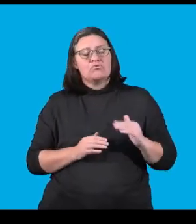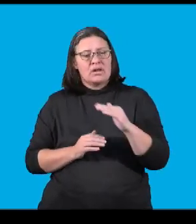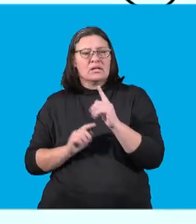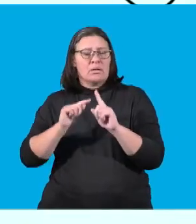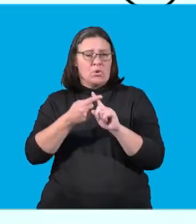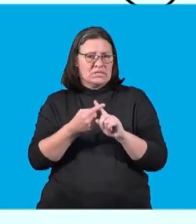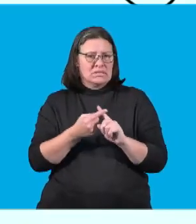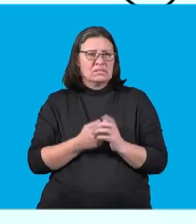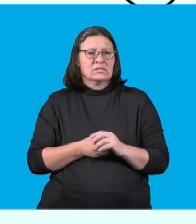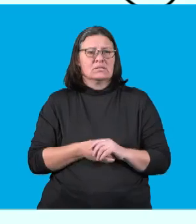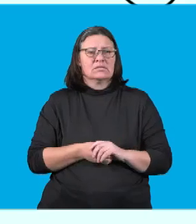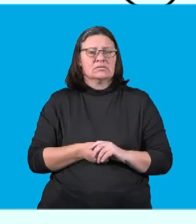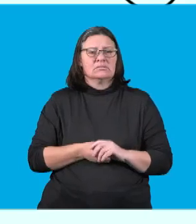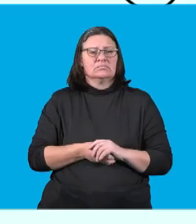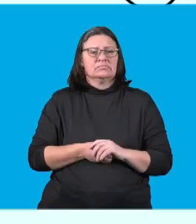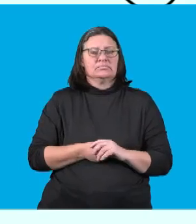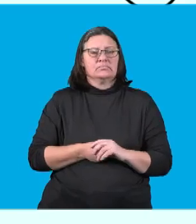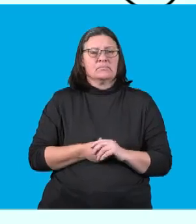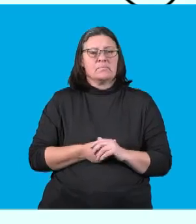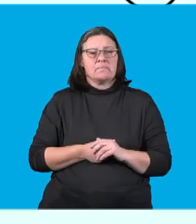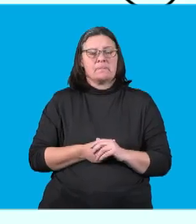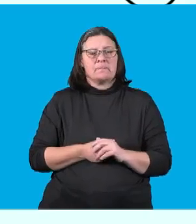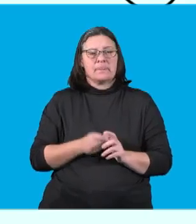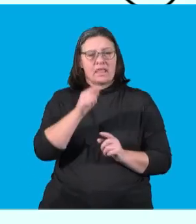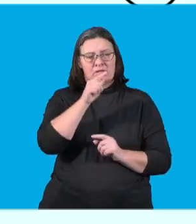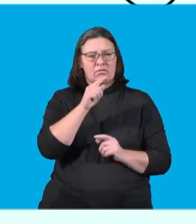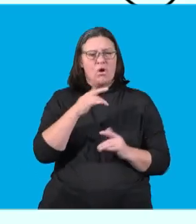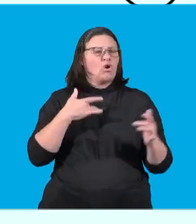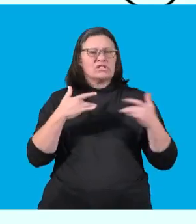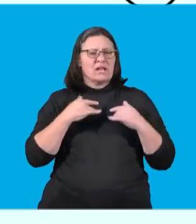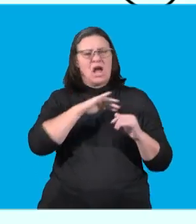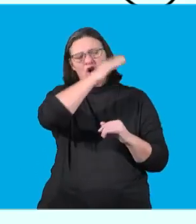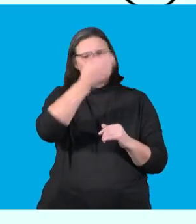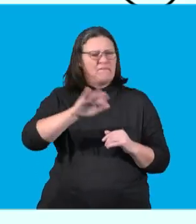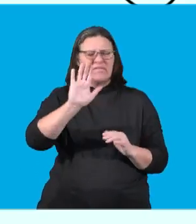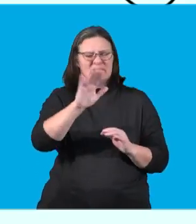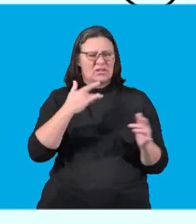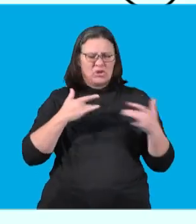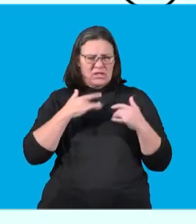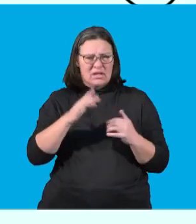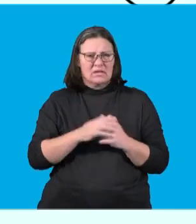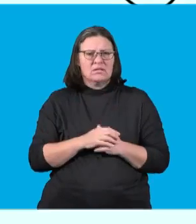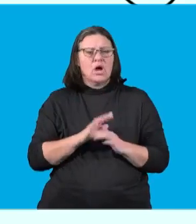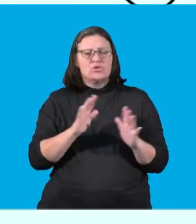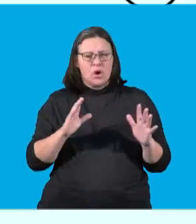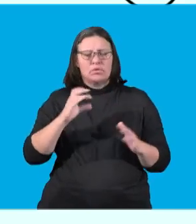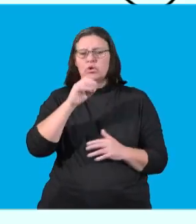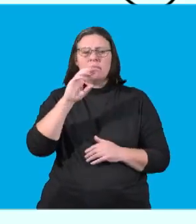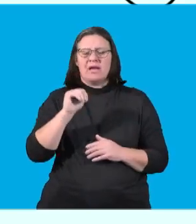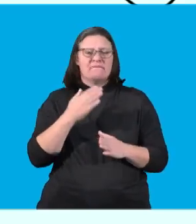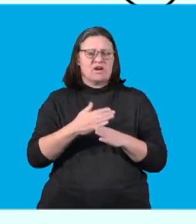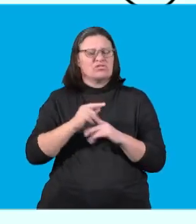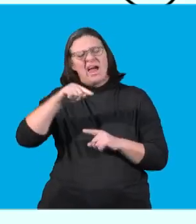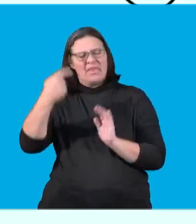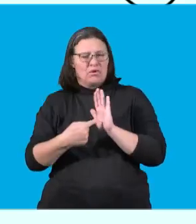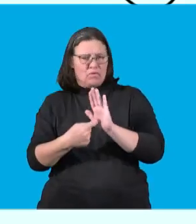at a point and what this means on a curve. Okay, so don't worry about the curve we've drawn here. It's not a cubic function, it's another